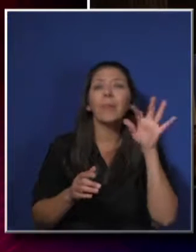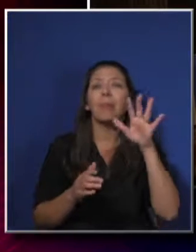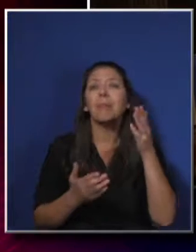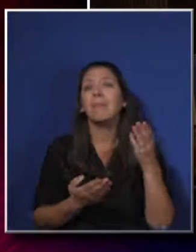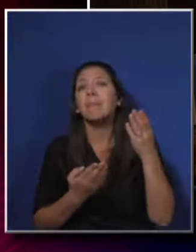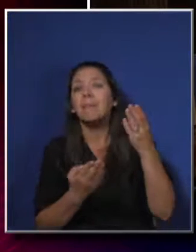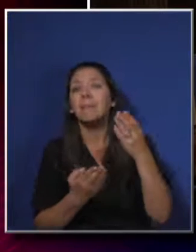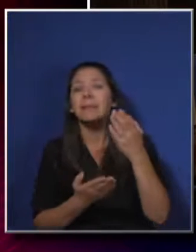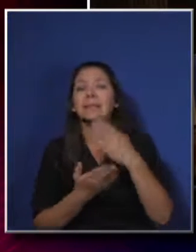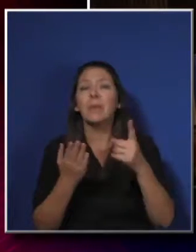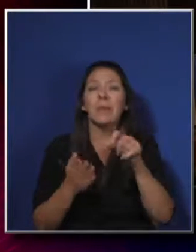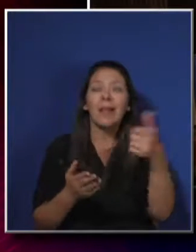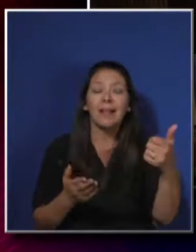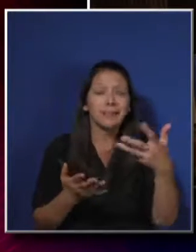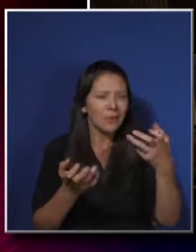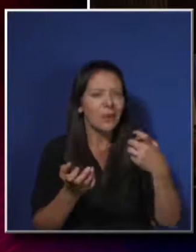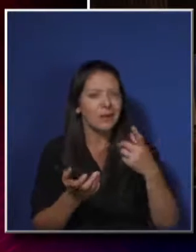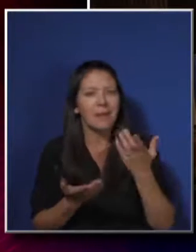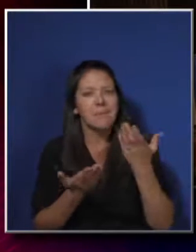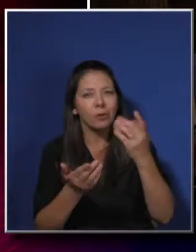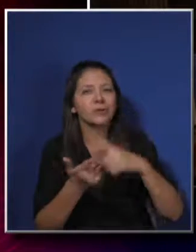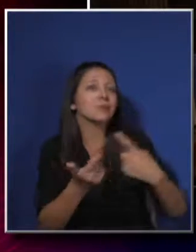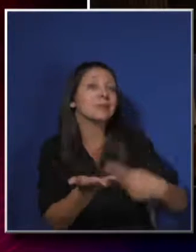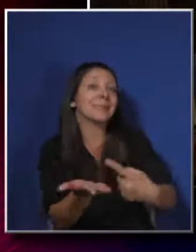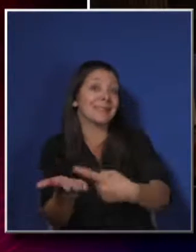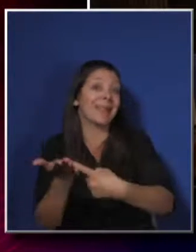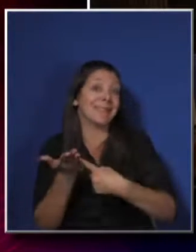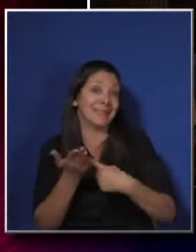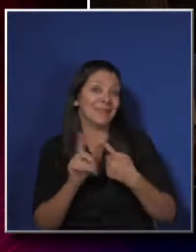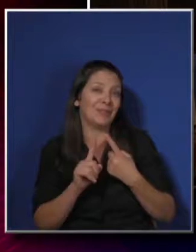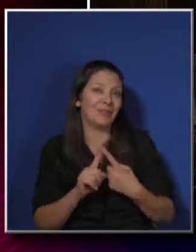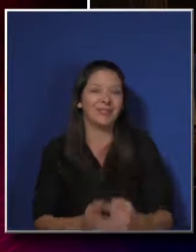motion for him to discuss that. Okay. Discussion.